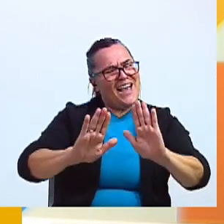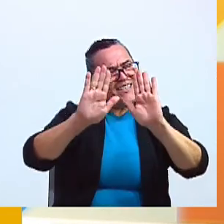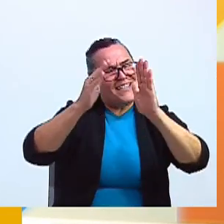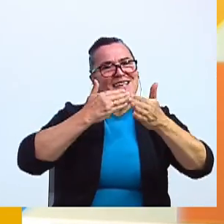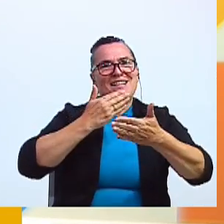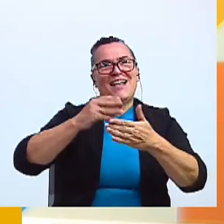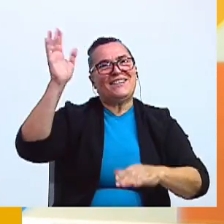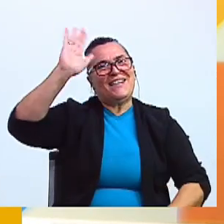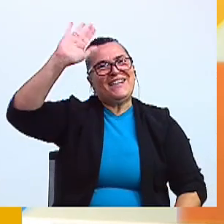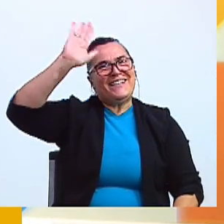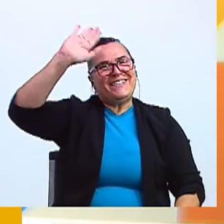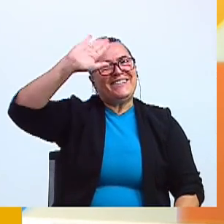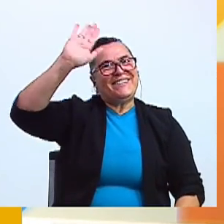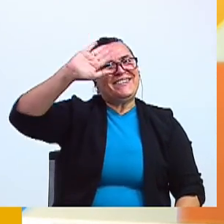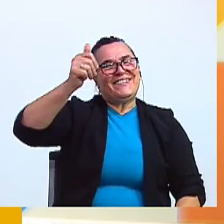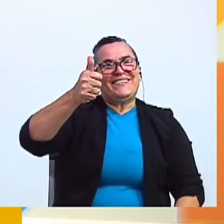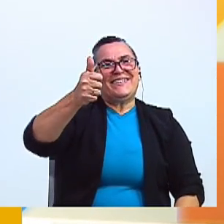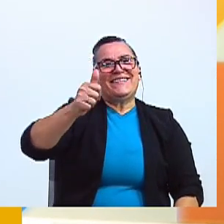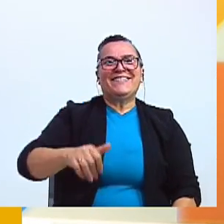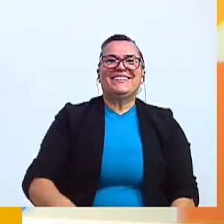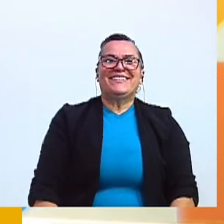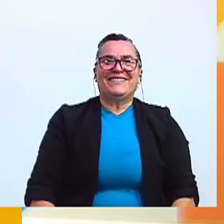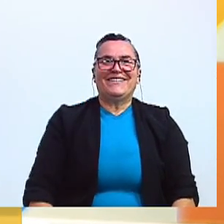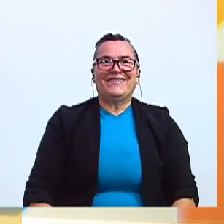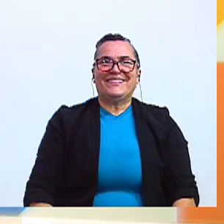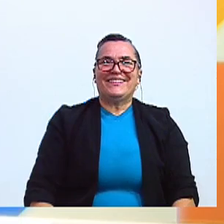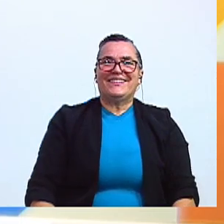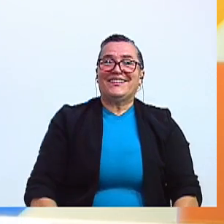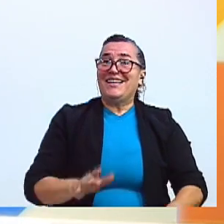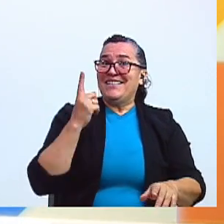you. Bye-bye.